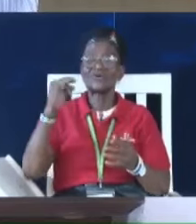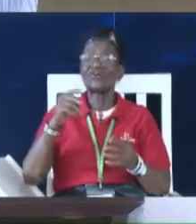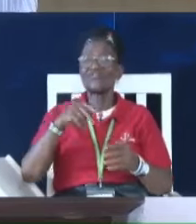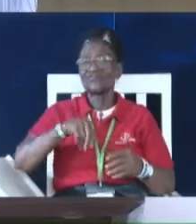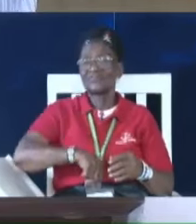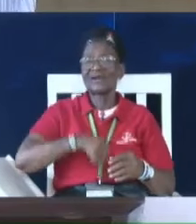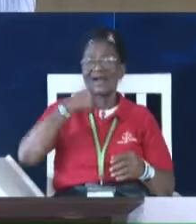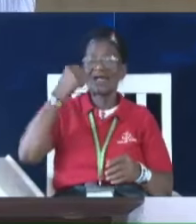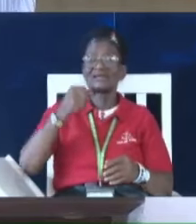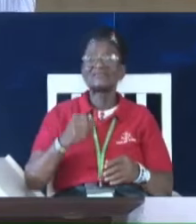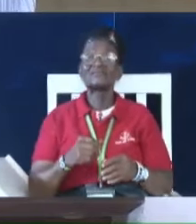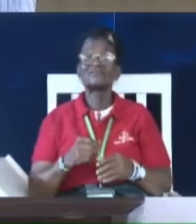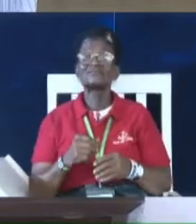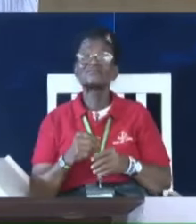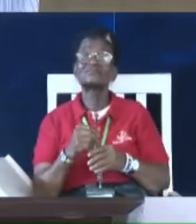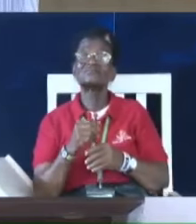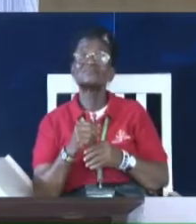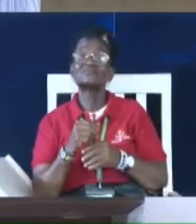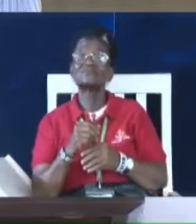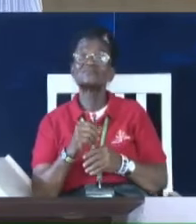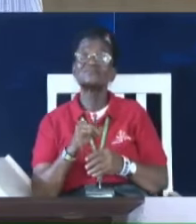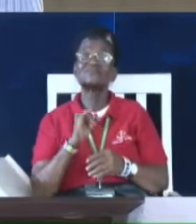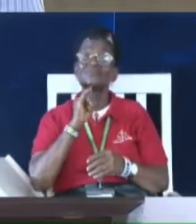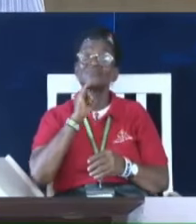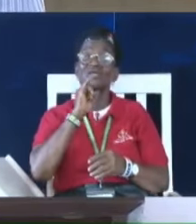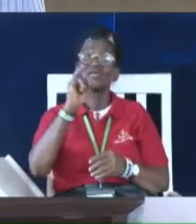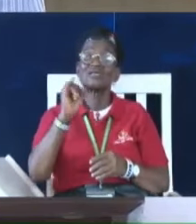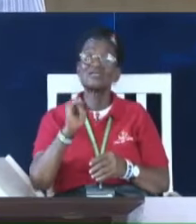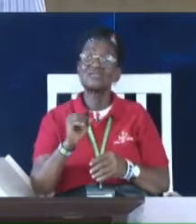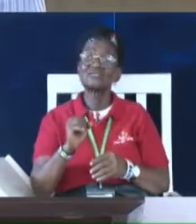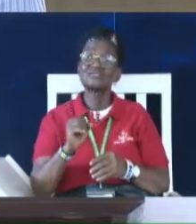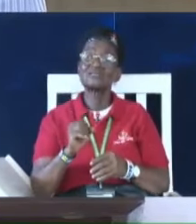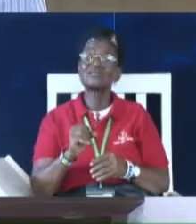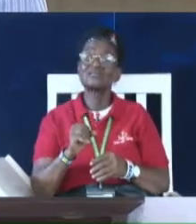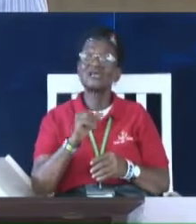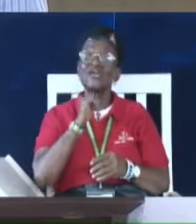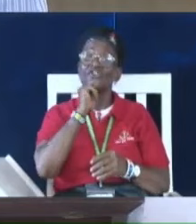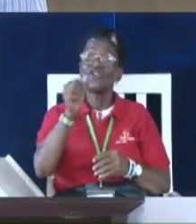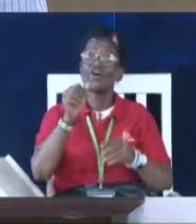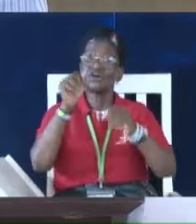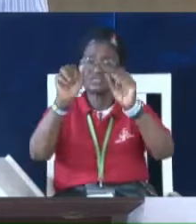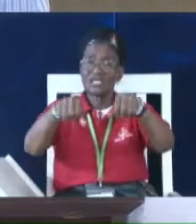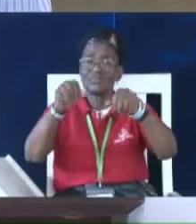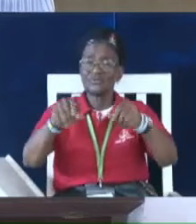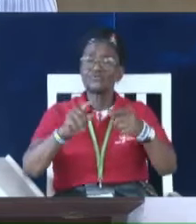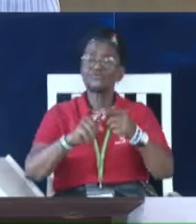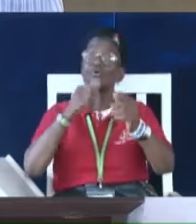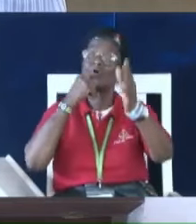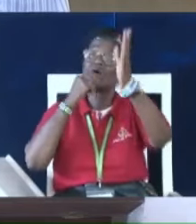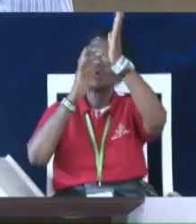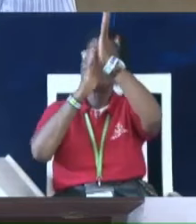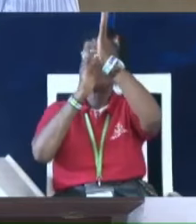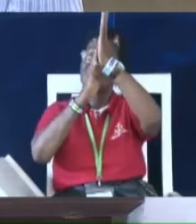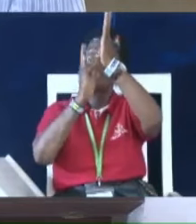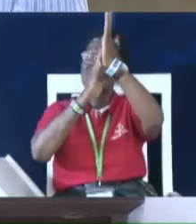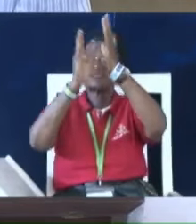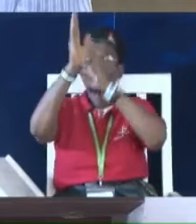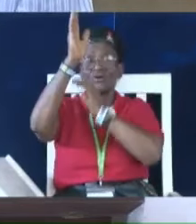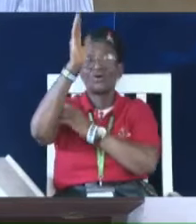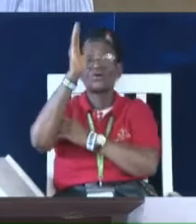is inability to praise God.